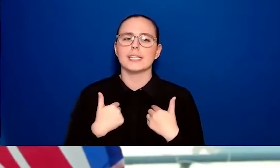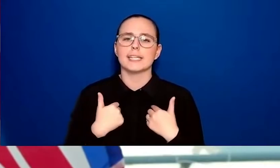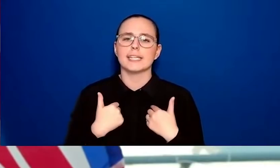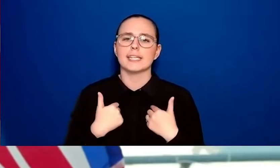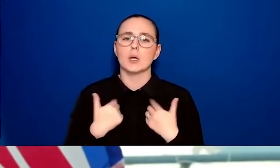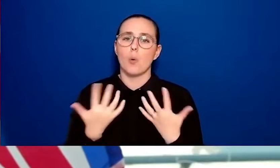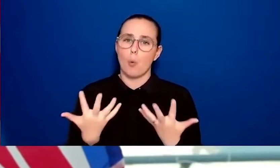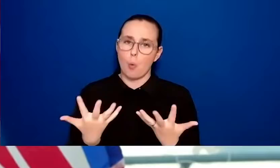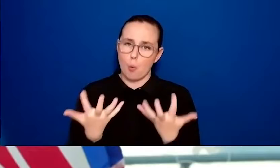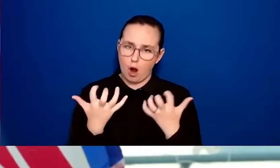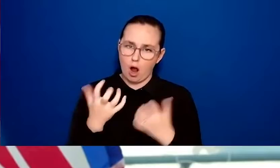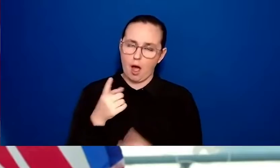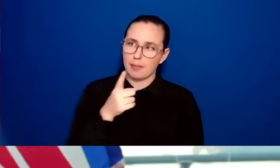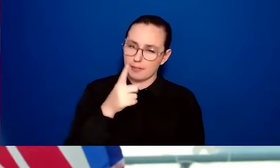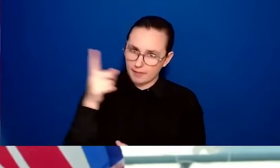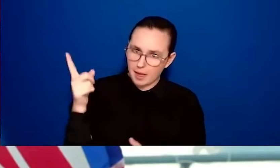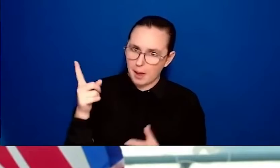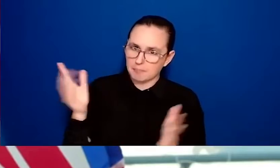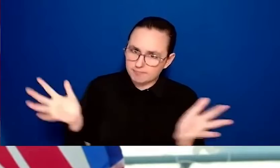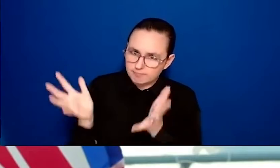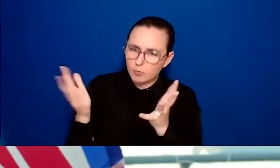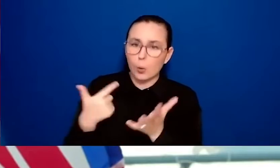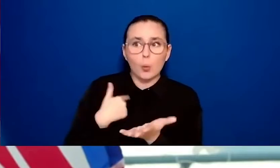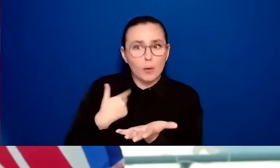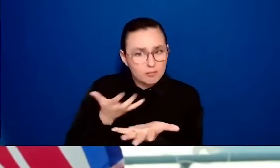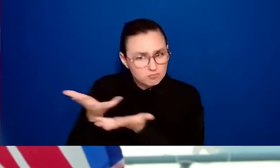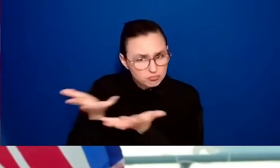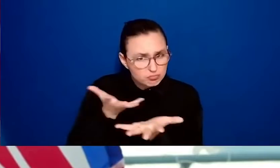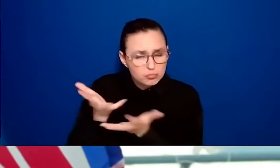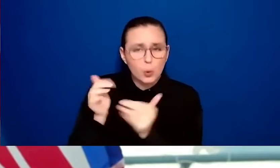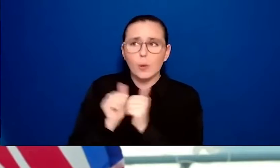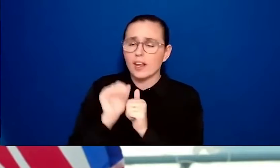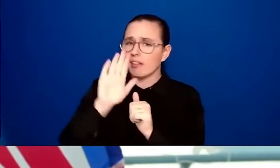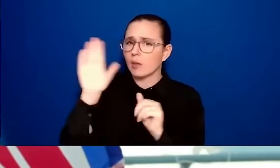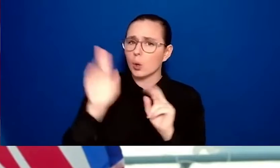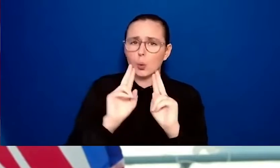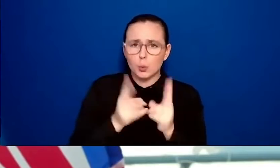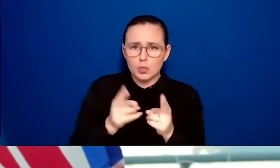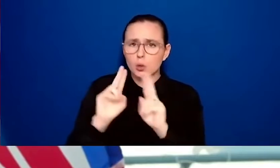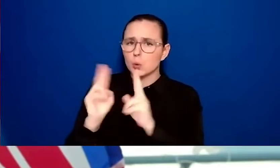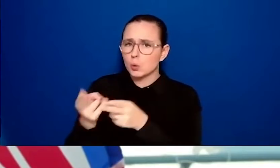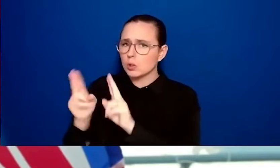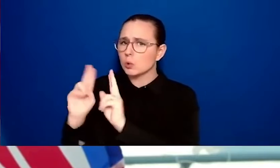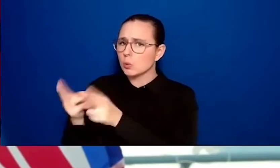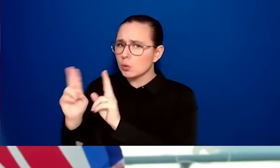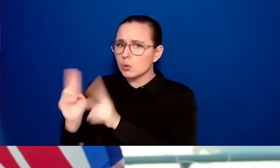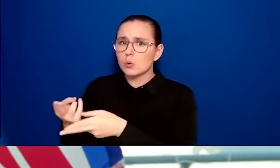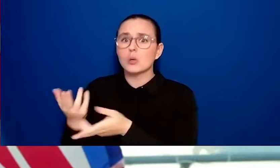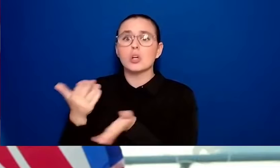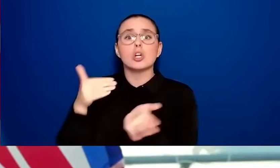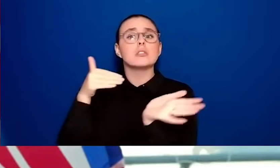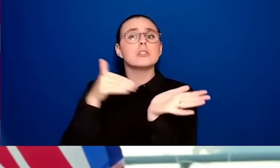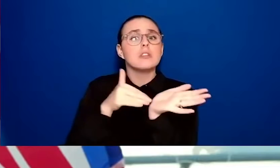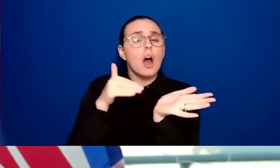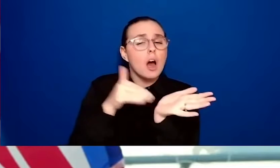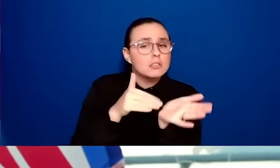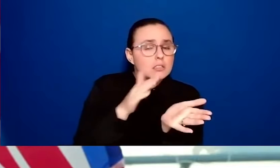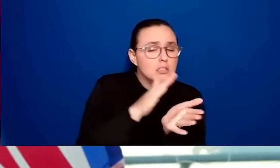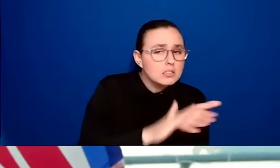Employers Association of BC, but also working with the colleges and the associations that support healthcare workers.